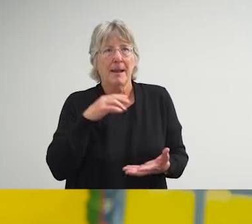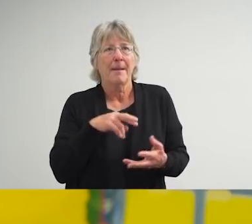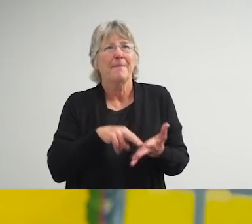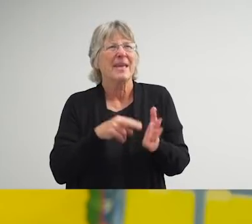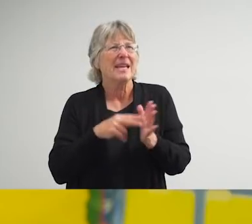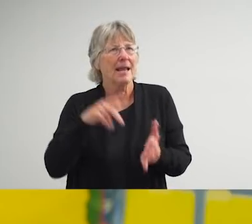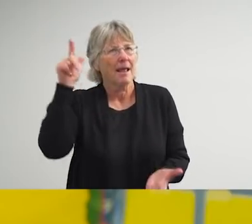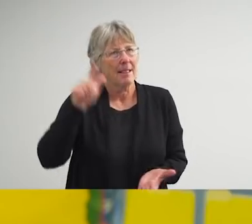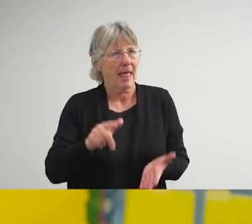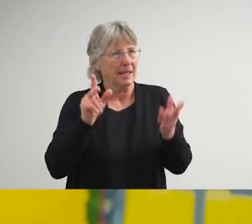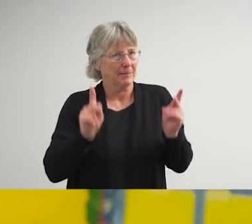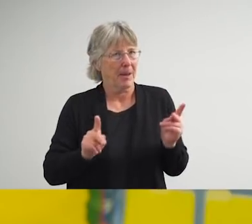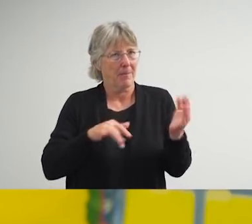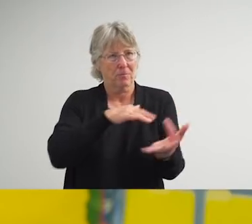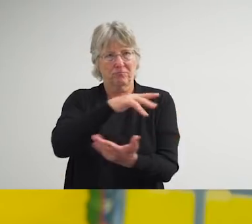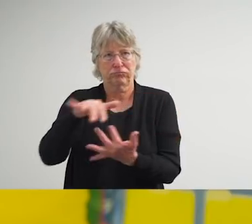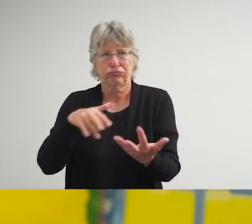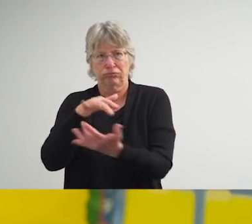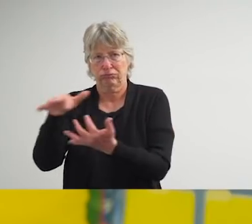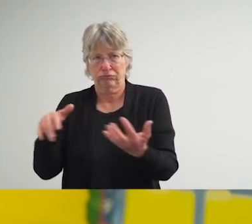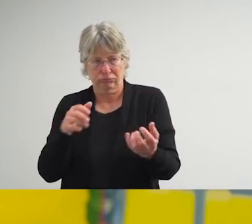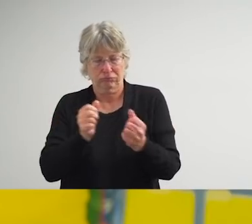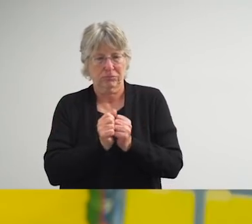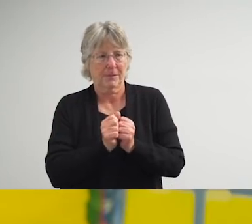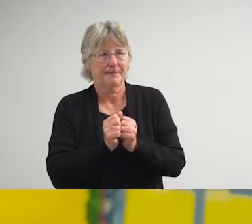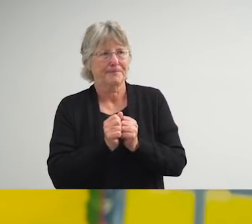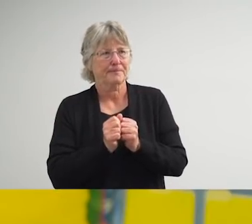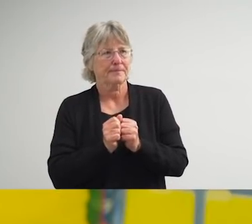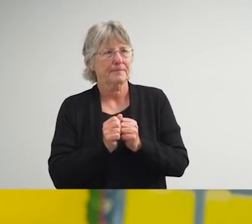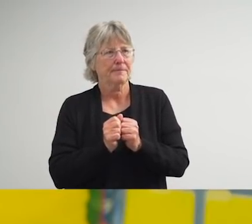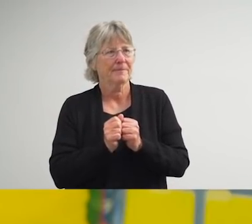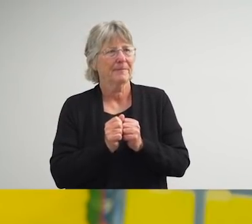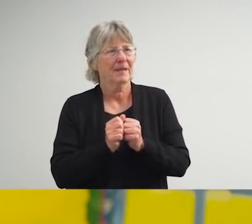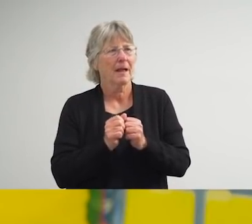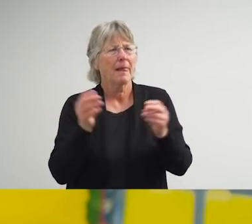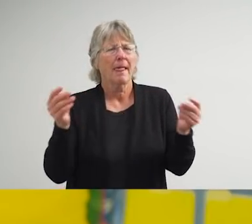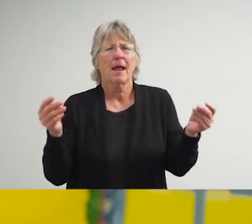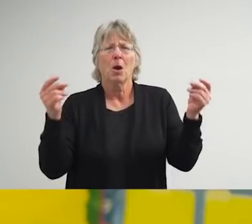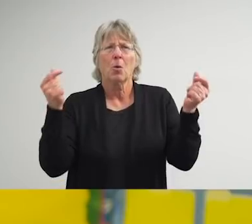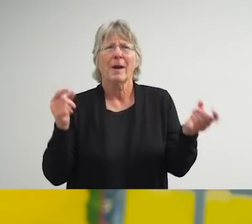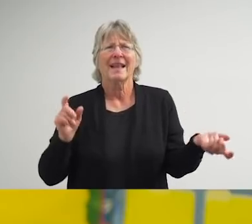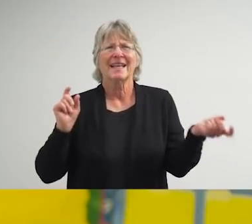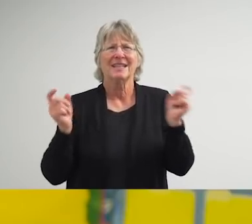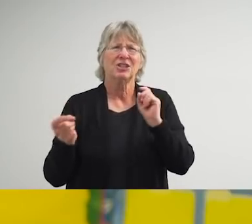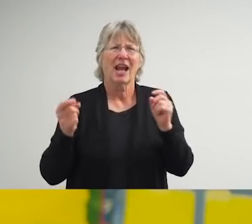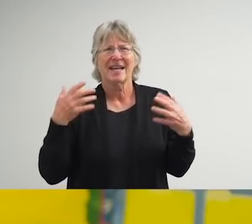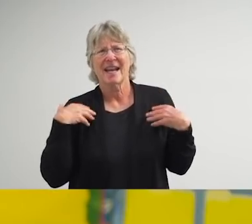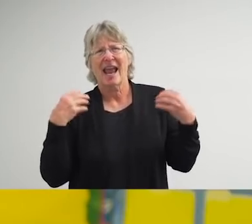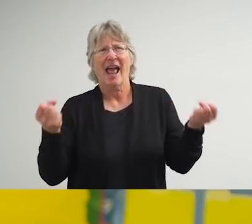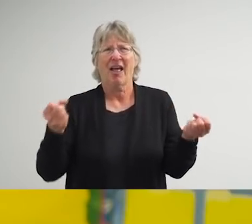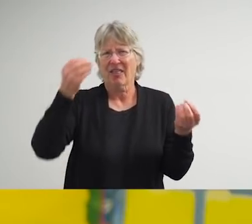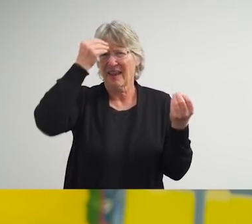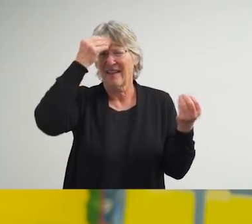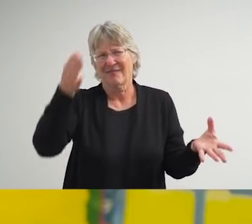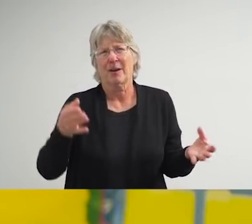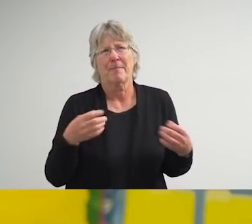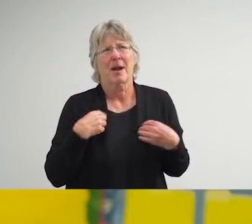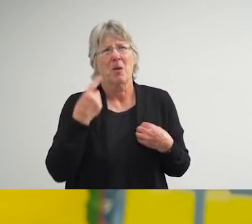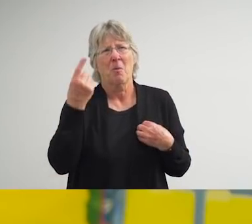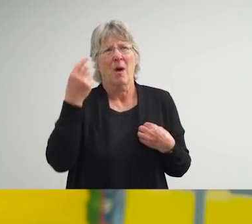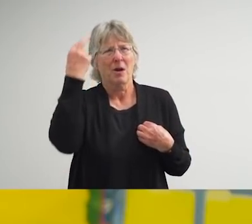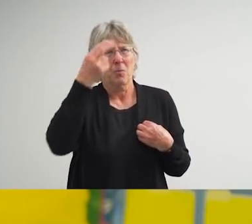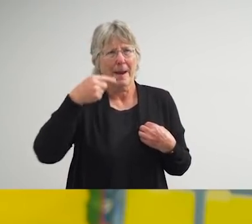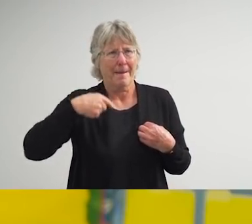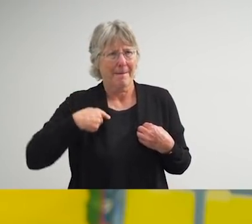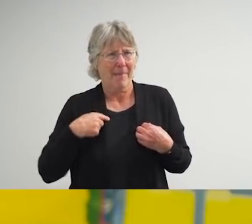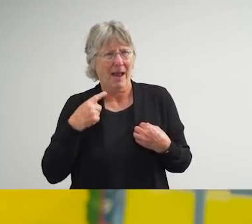number of interactions that staff and students have with others. The quickly evolving health data on the pandemic is one reason